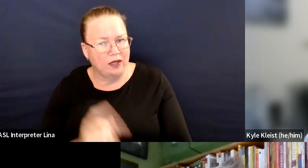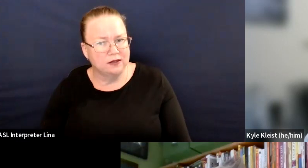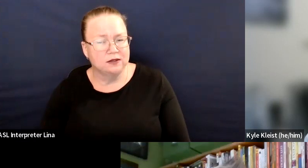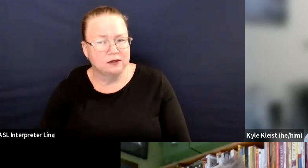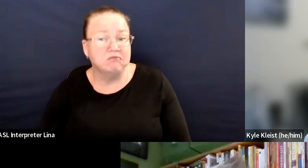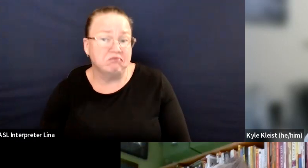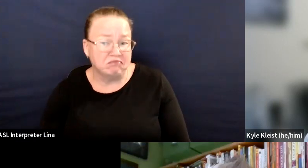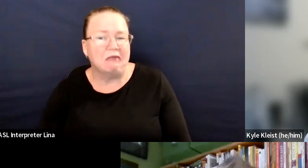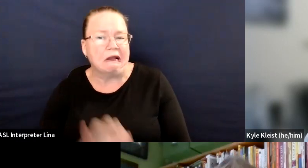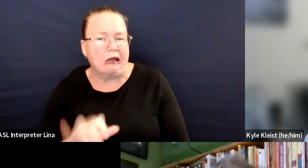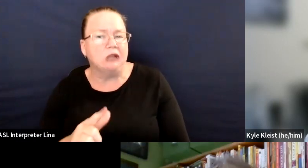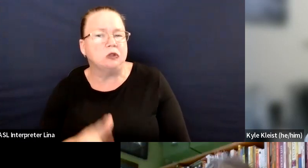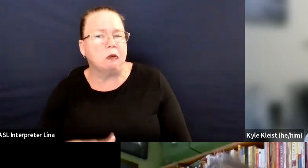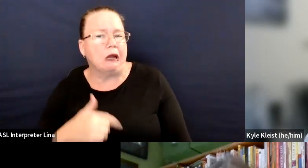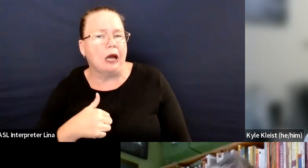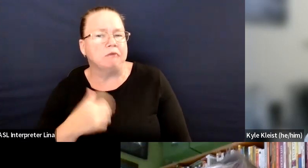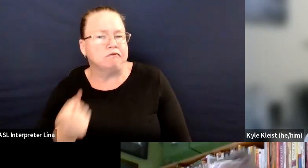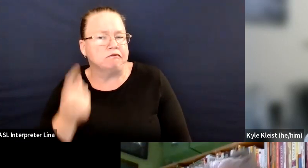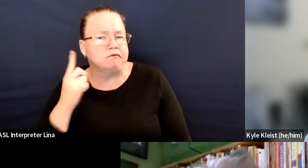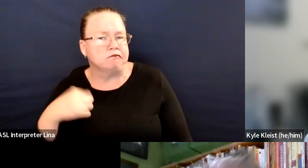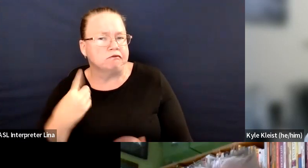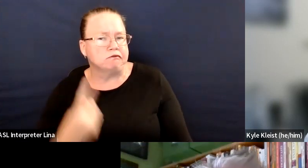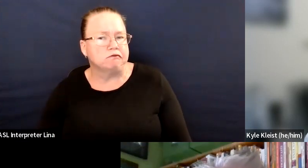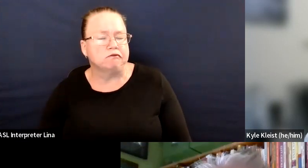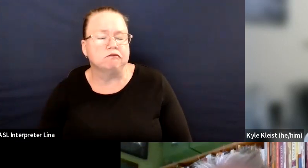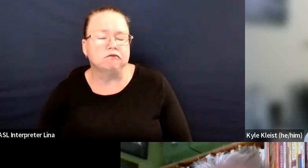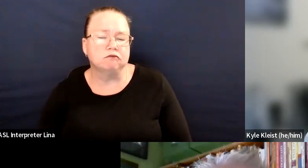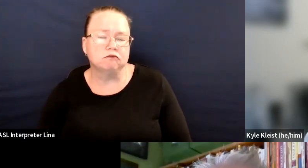That's kind of the flavor as I understand it.